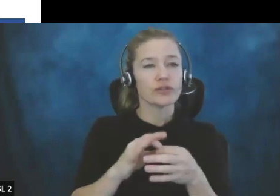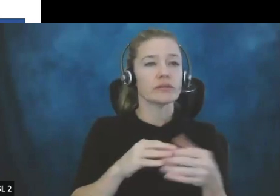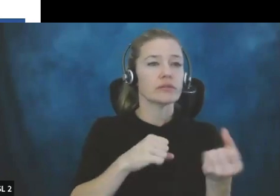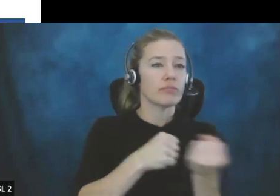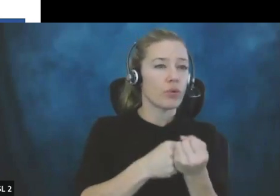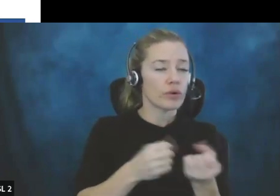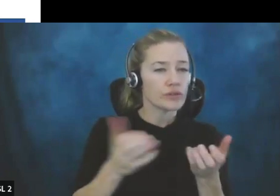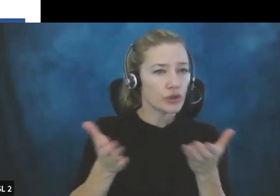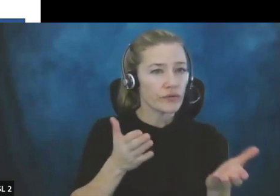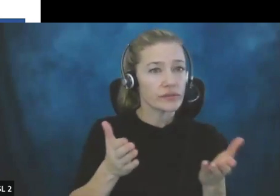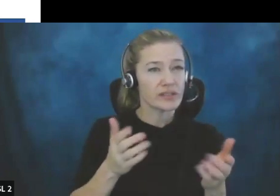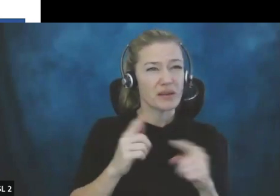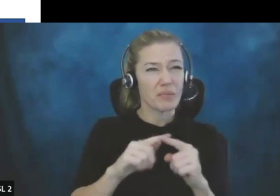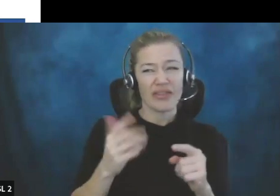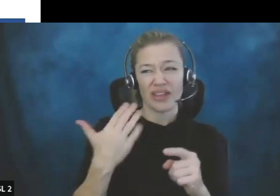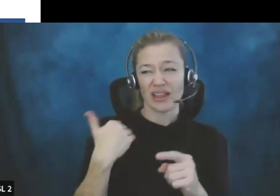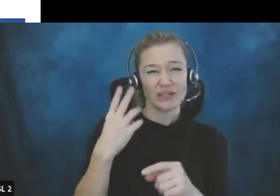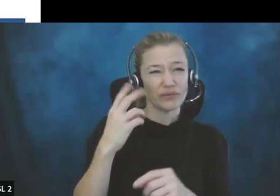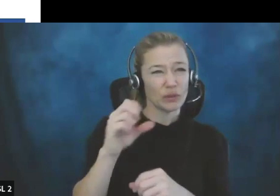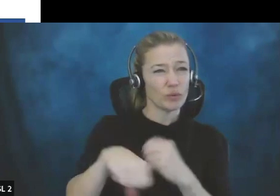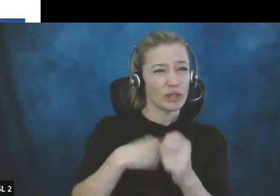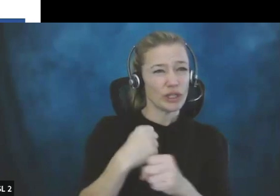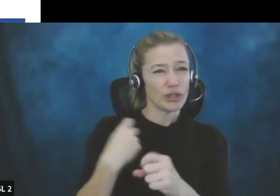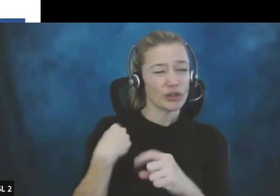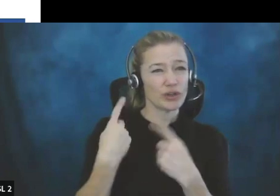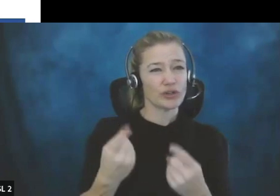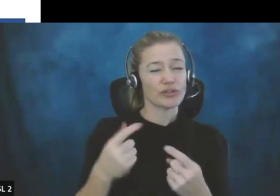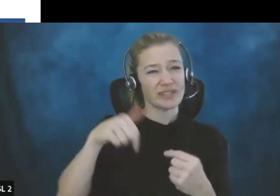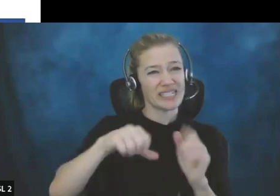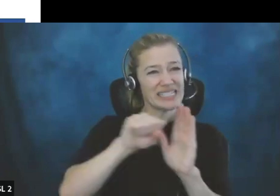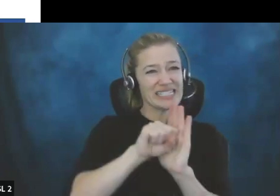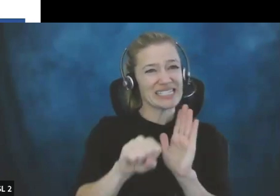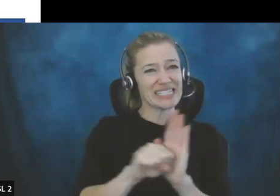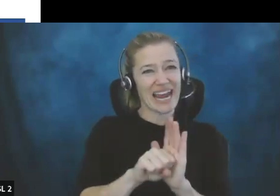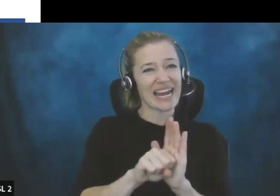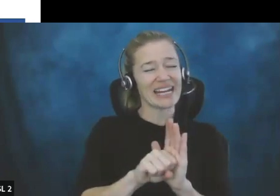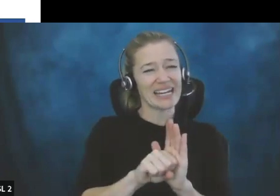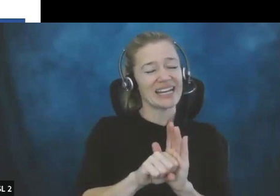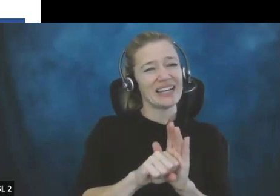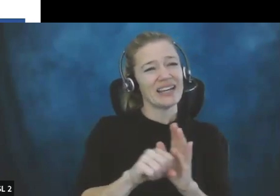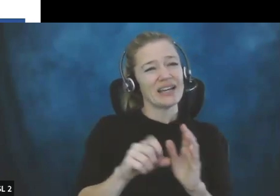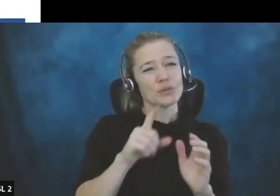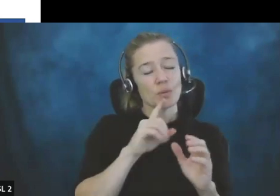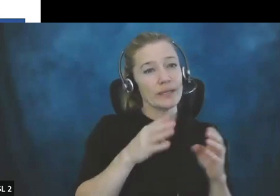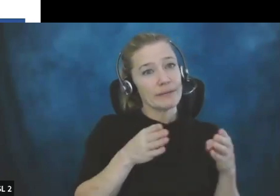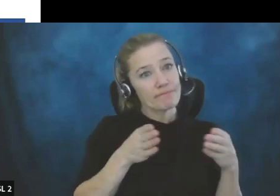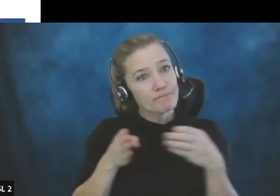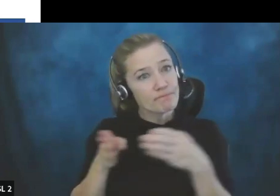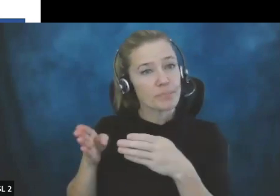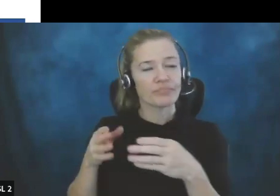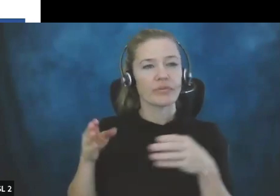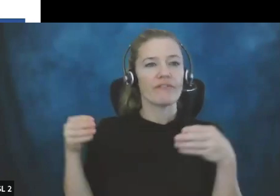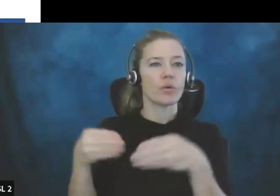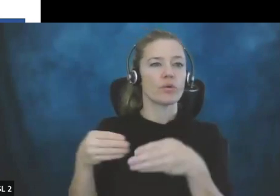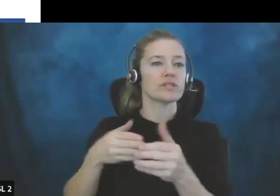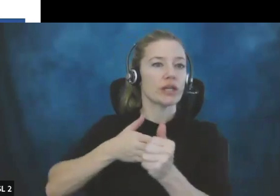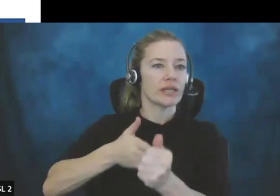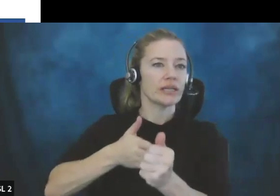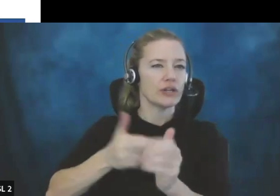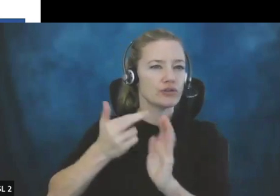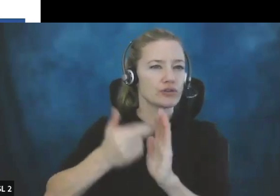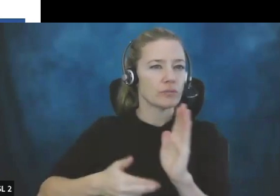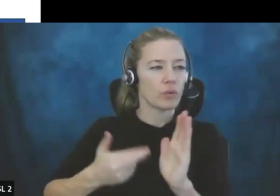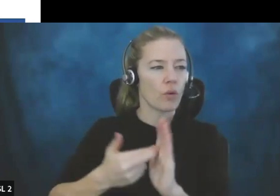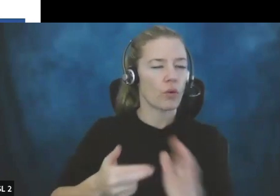coordination, person-centered services. But really, over the last couple of years, the state has really been leaning into that